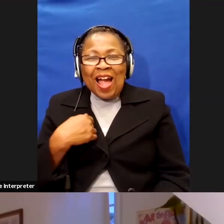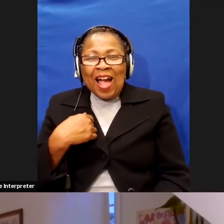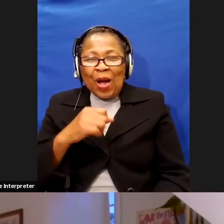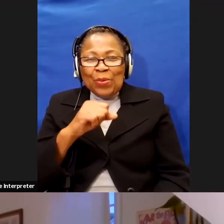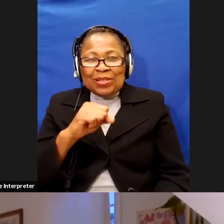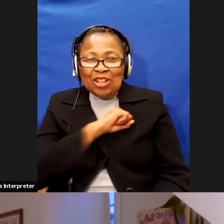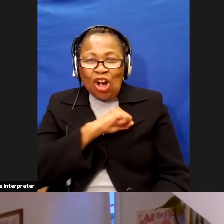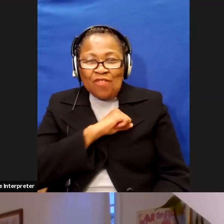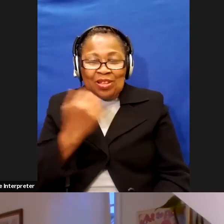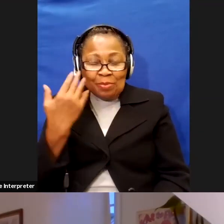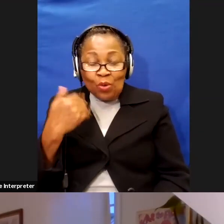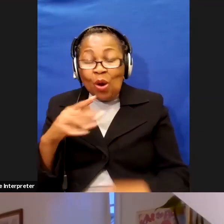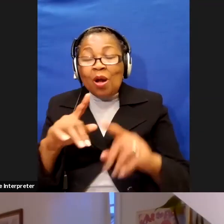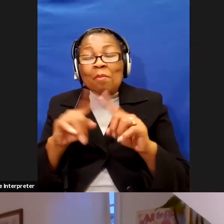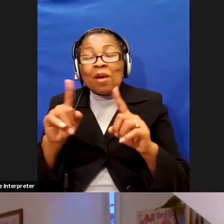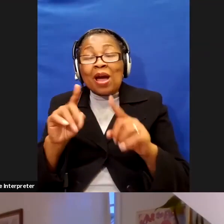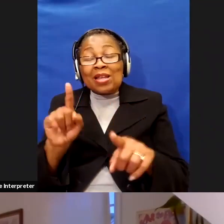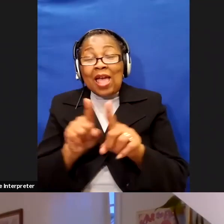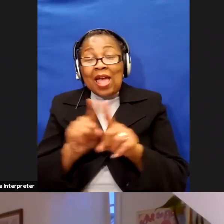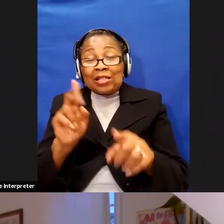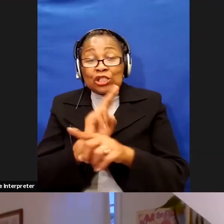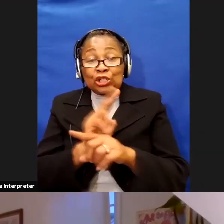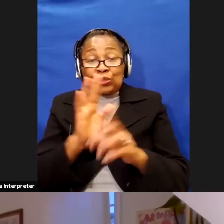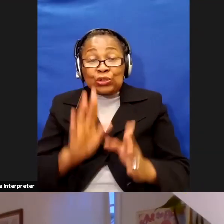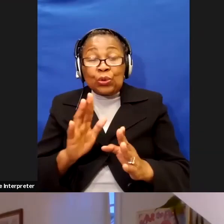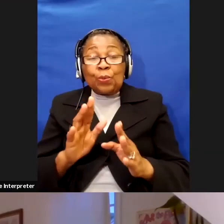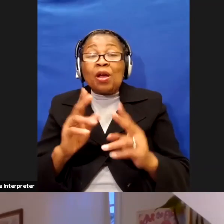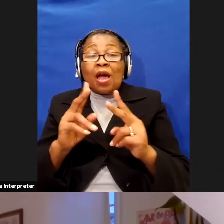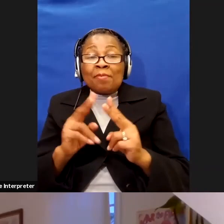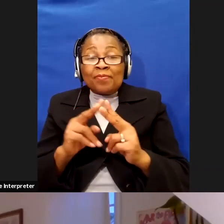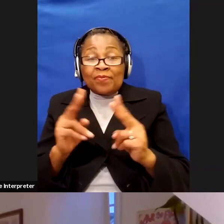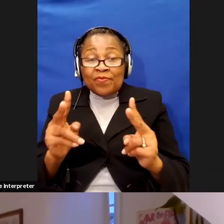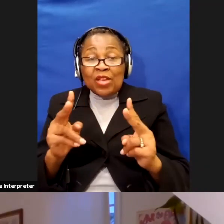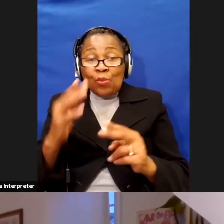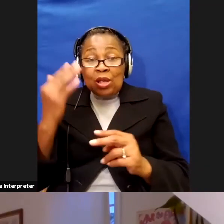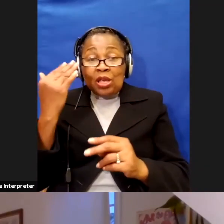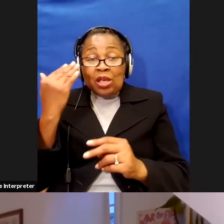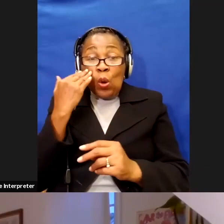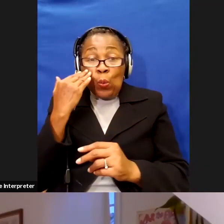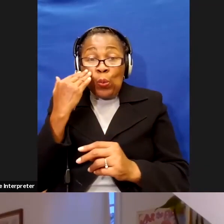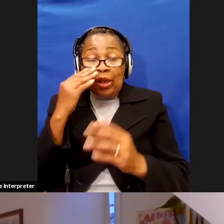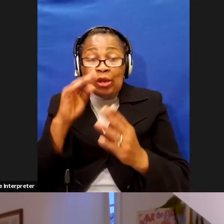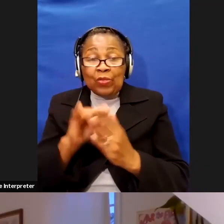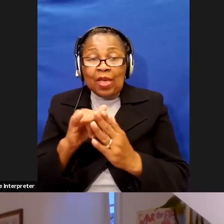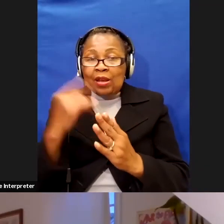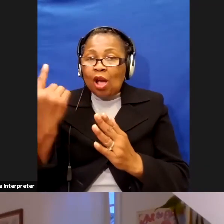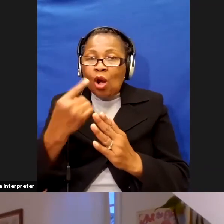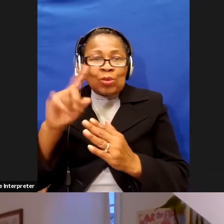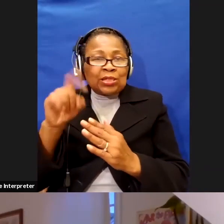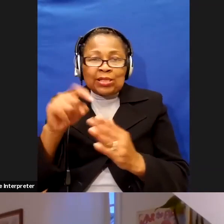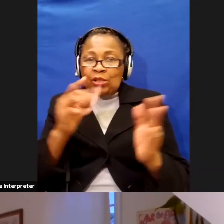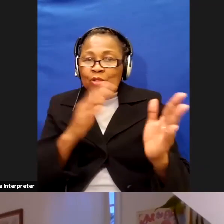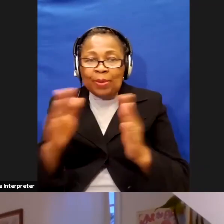I think as a consumer, I am very aware that I always need to plan. As someone